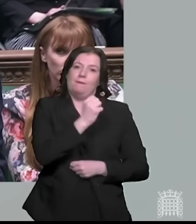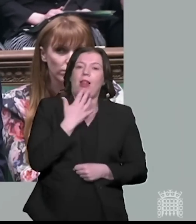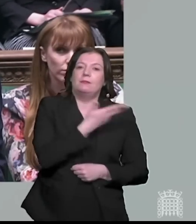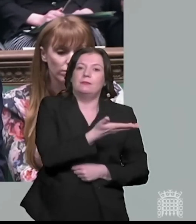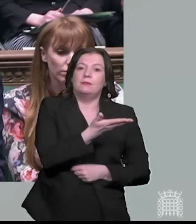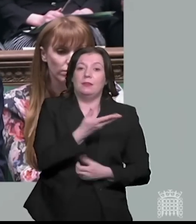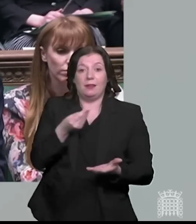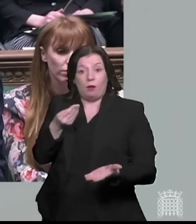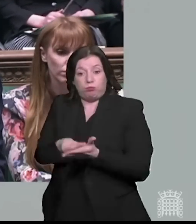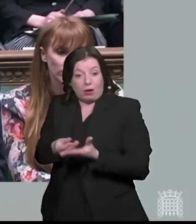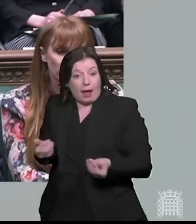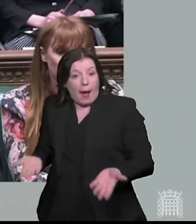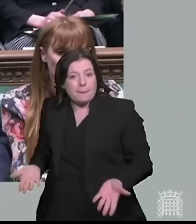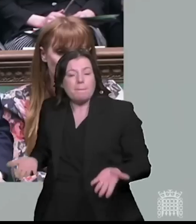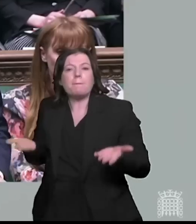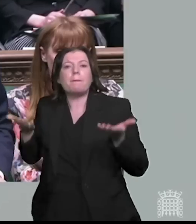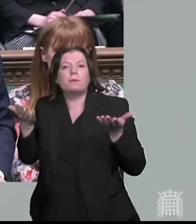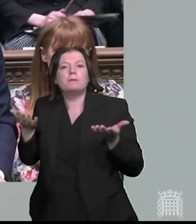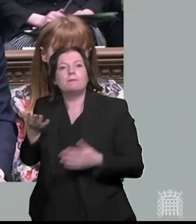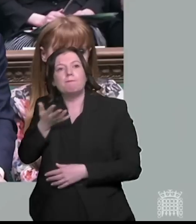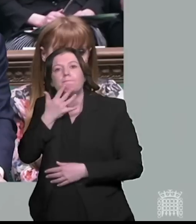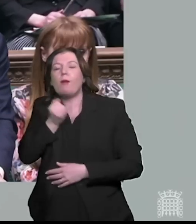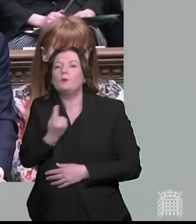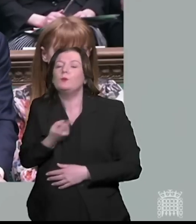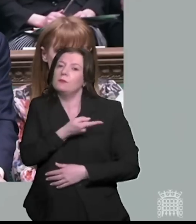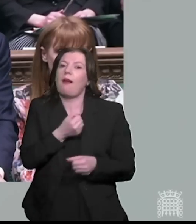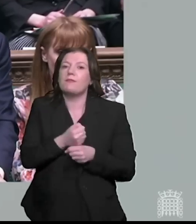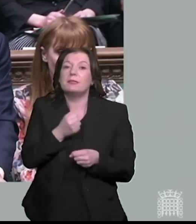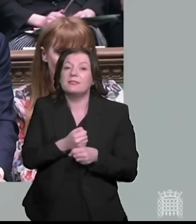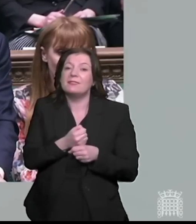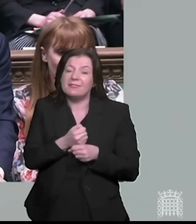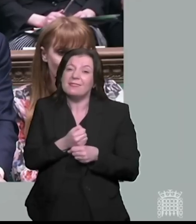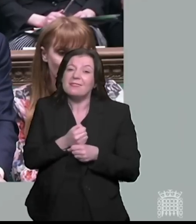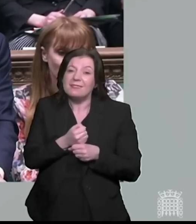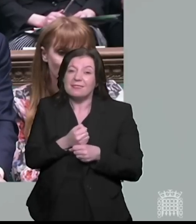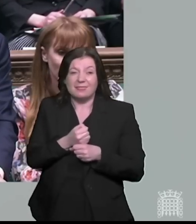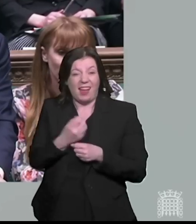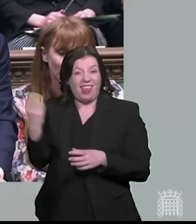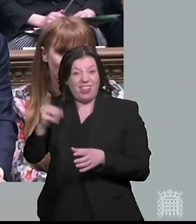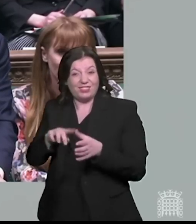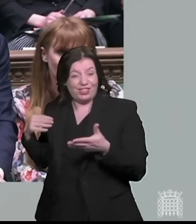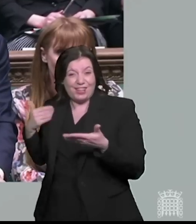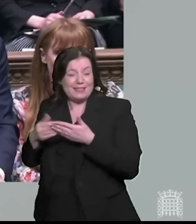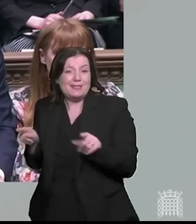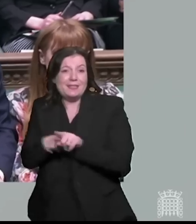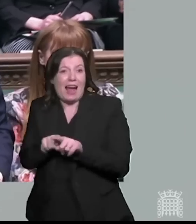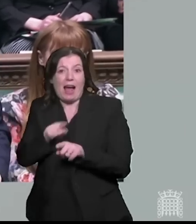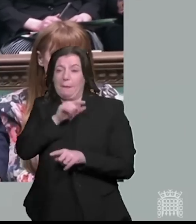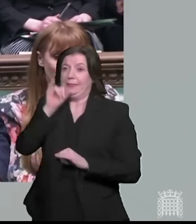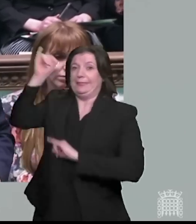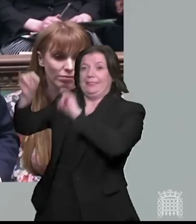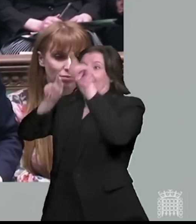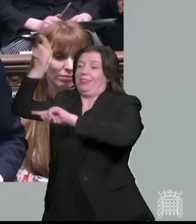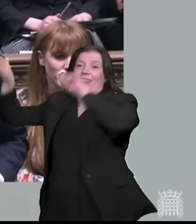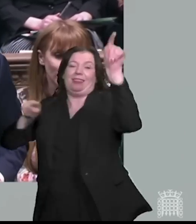living crisis right now. It's been the same story for the whole 13 years. Always